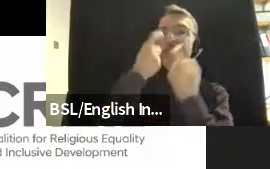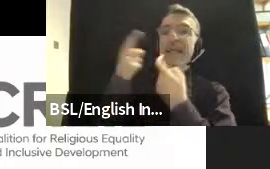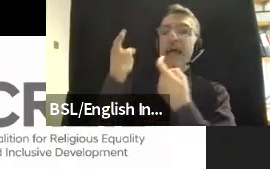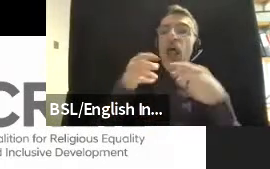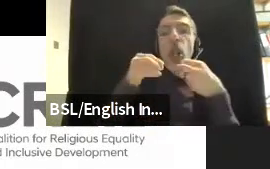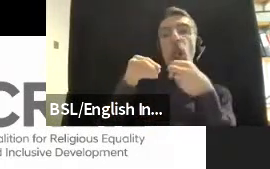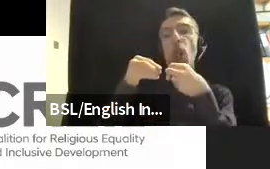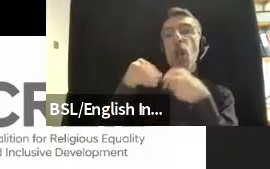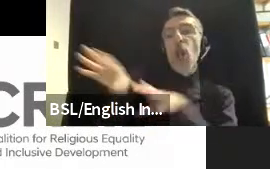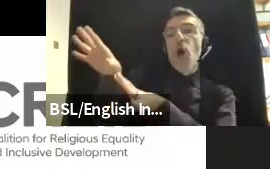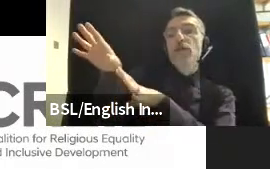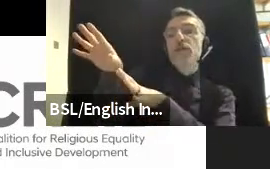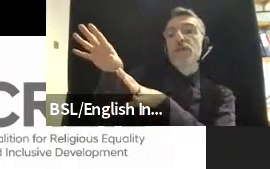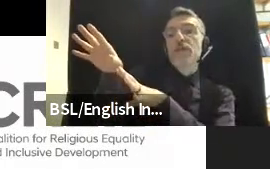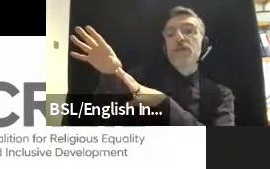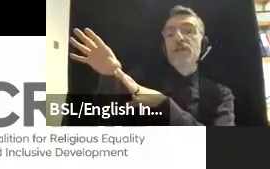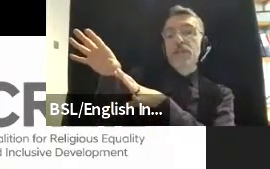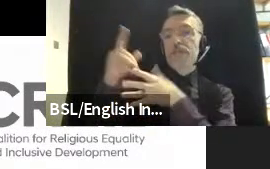lost